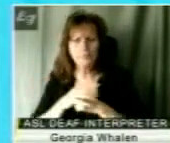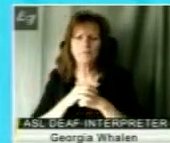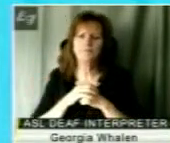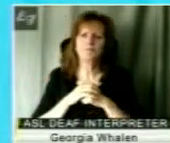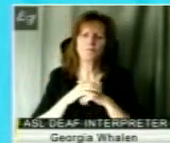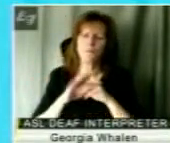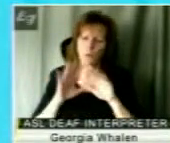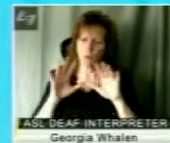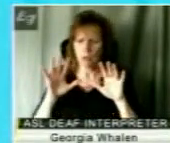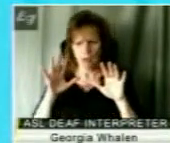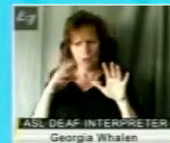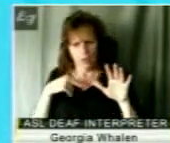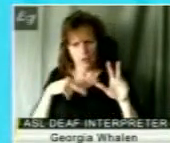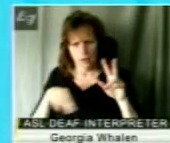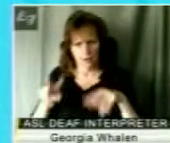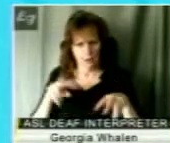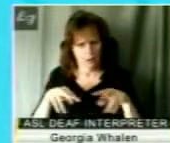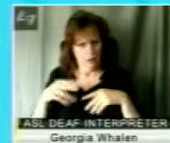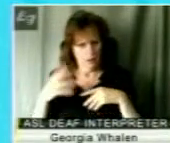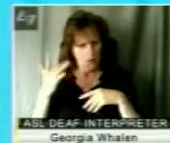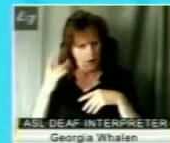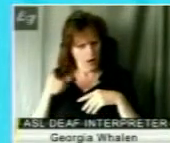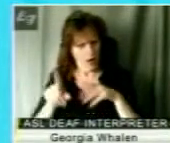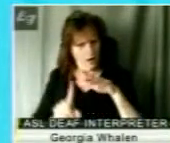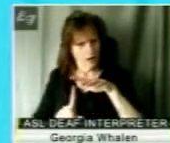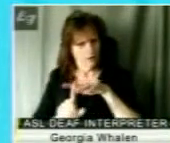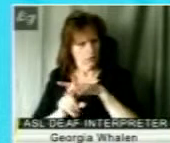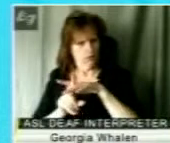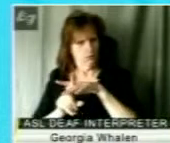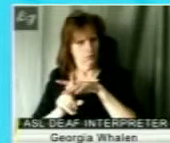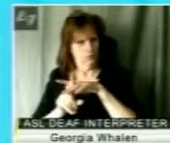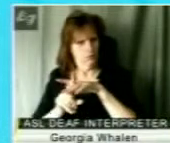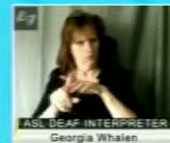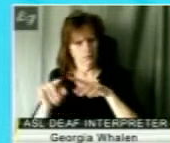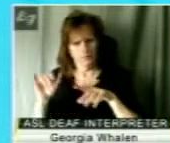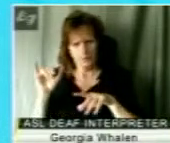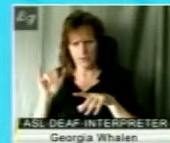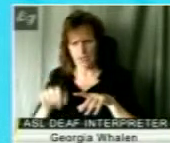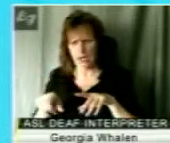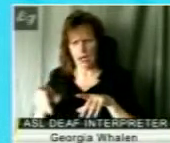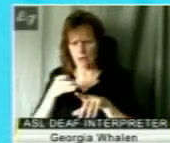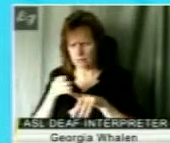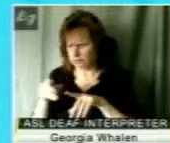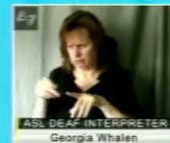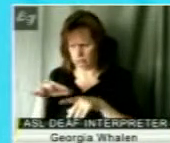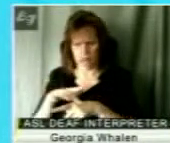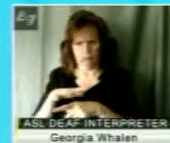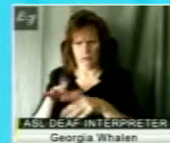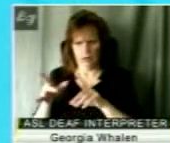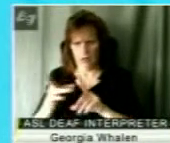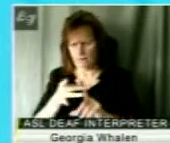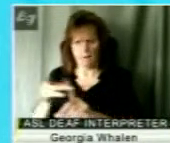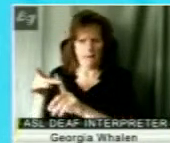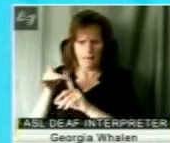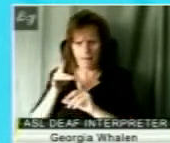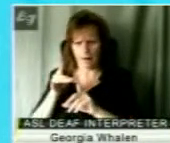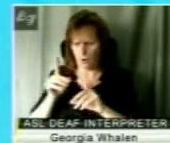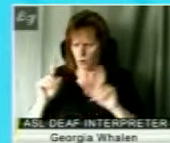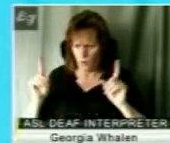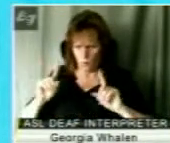any particular pattern? You've heard discussion about hot spots and that sort of thing. And we're looking for those sorts of things all the time, as we talked